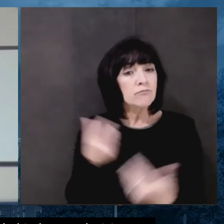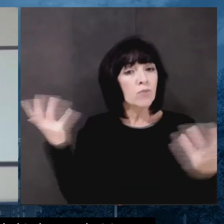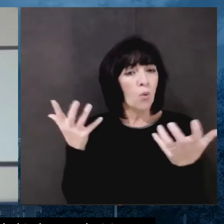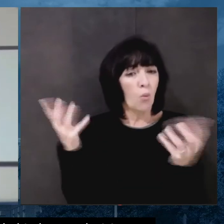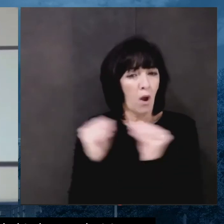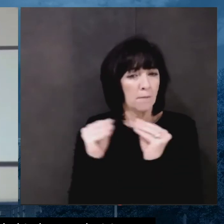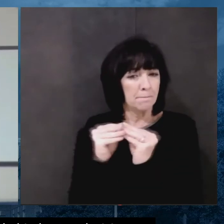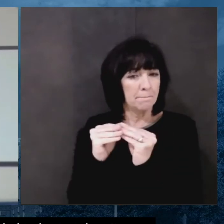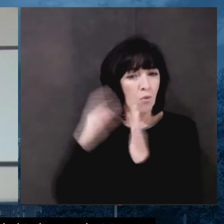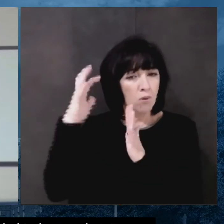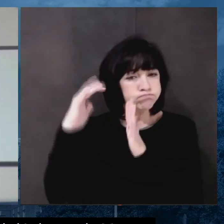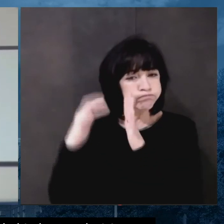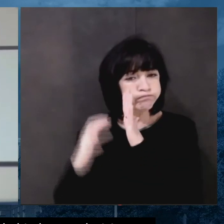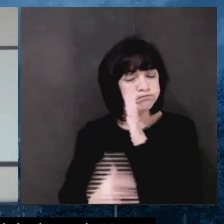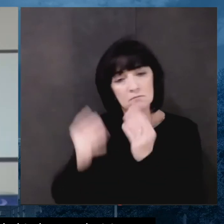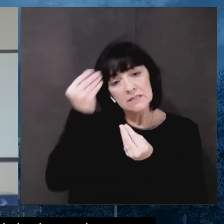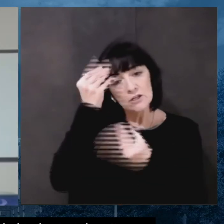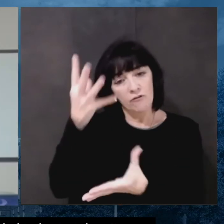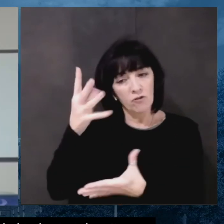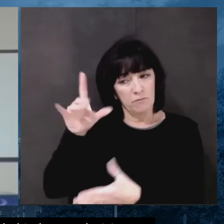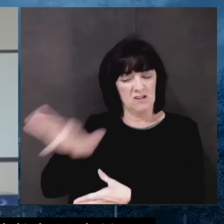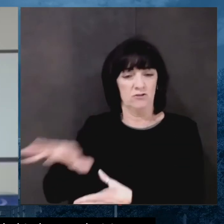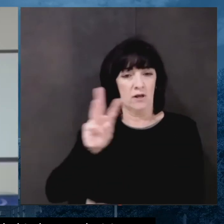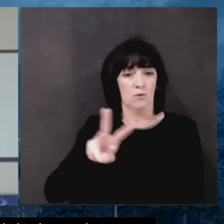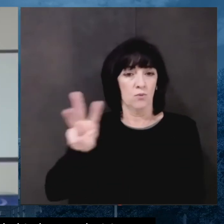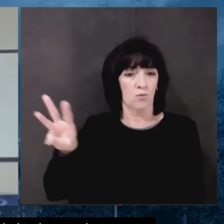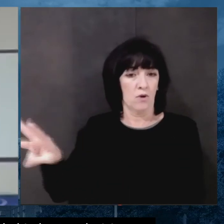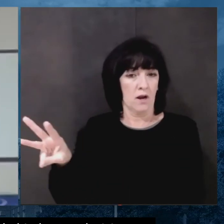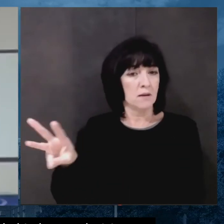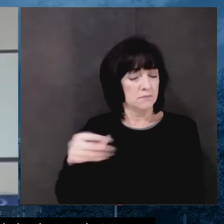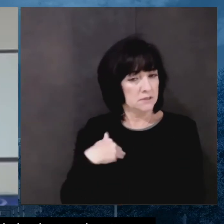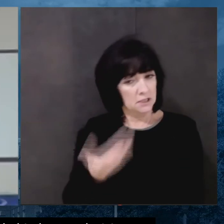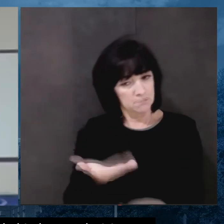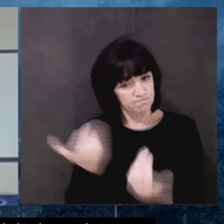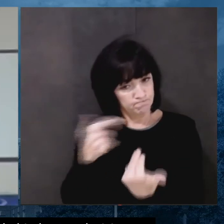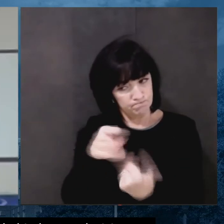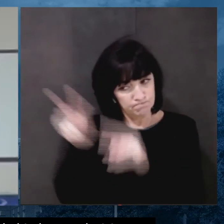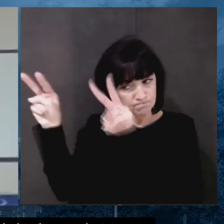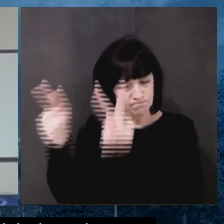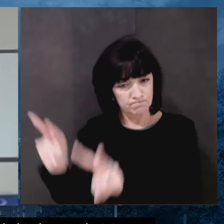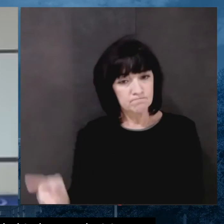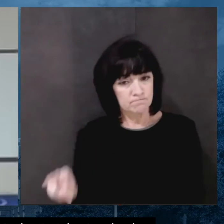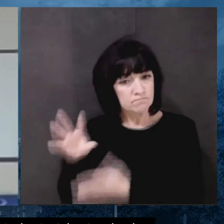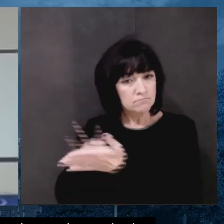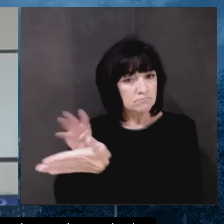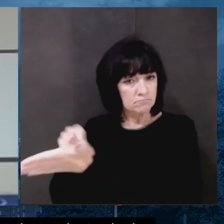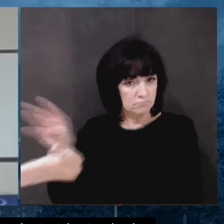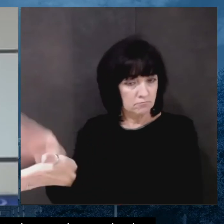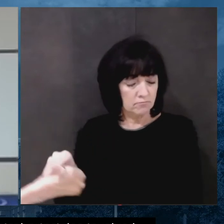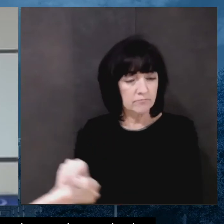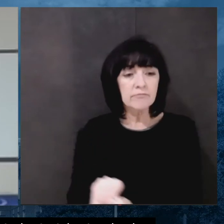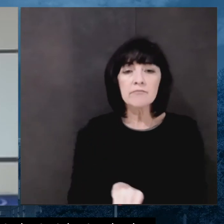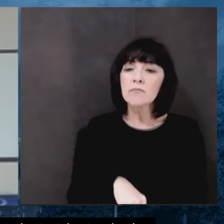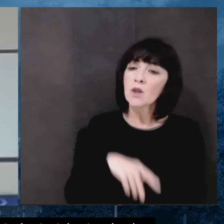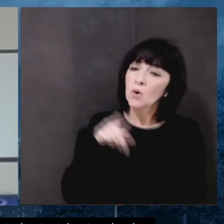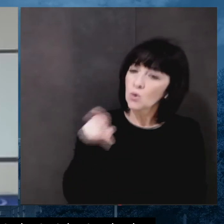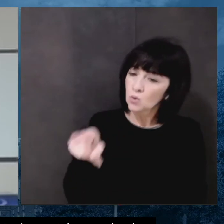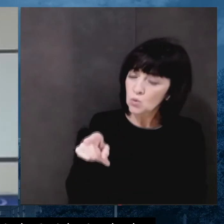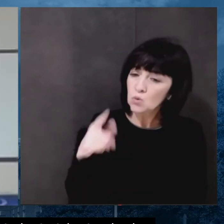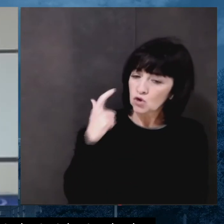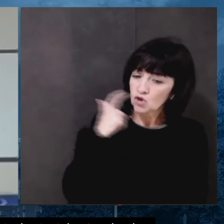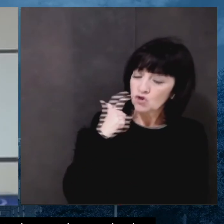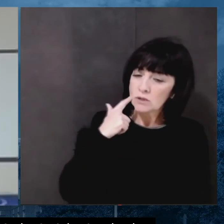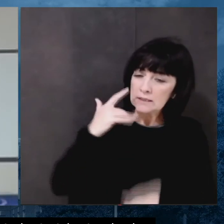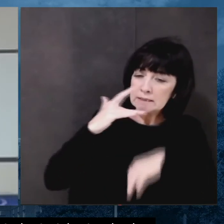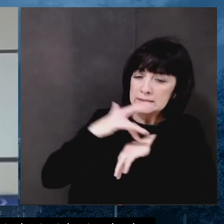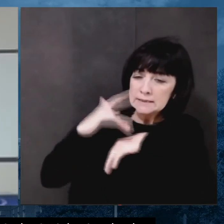the ethical principles involved. You briefly touched upon the limitations in logistics, and I was wondering, does the